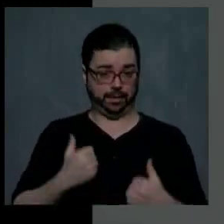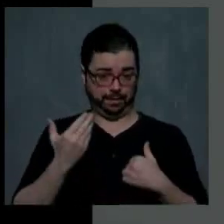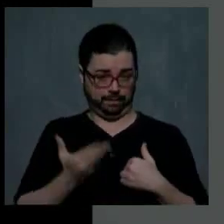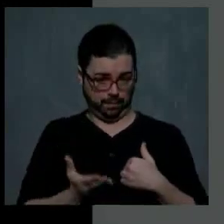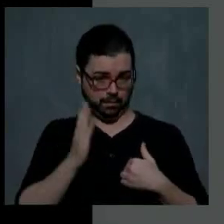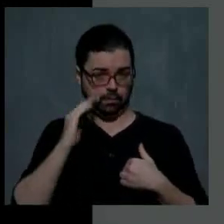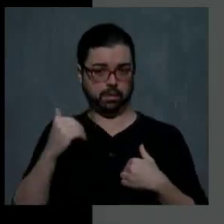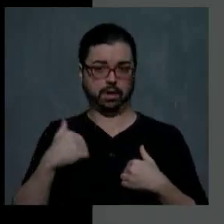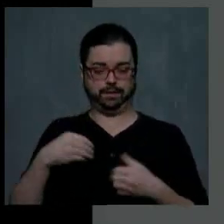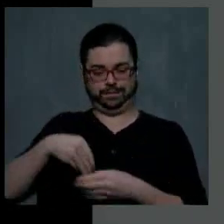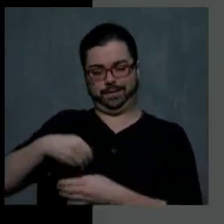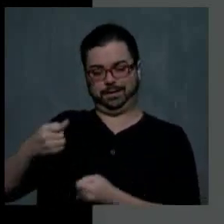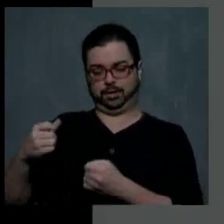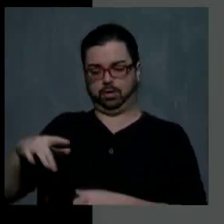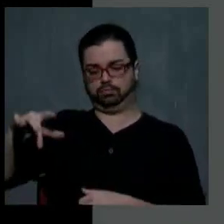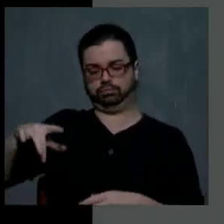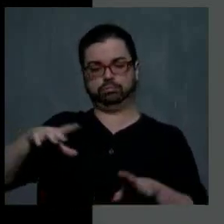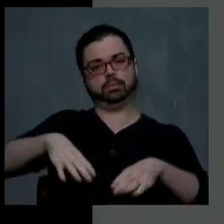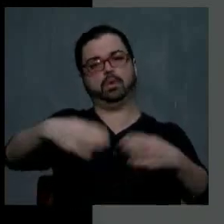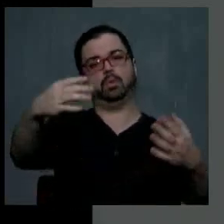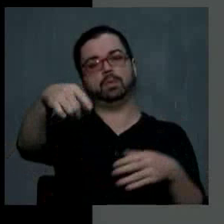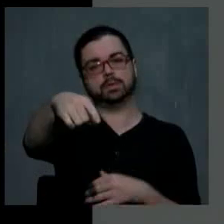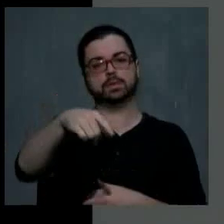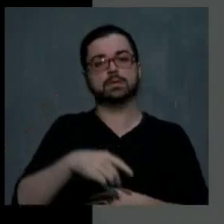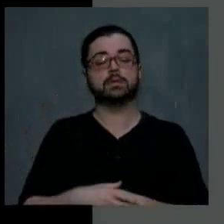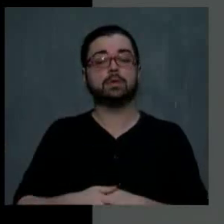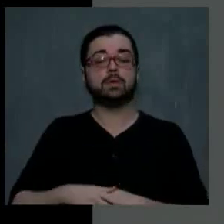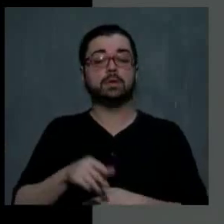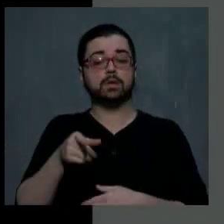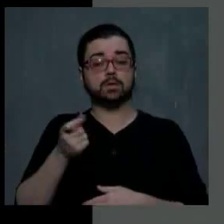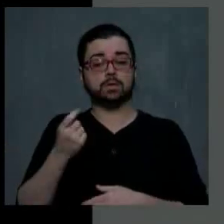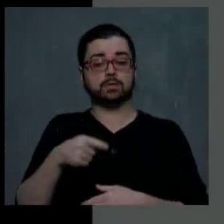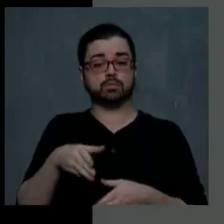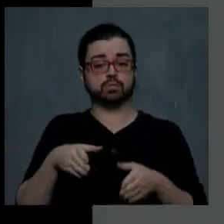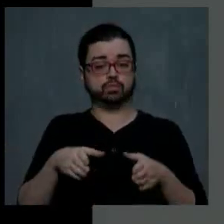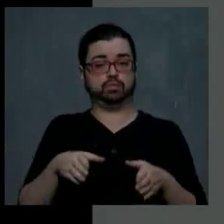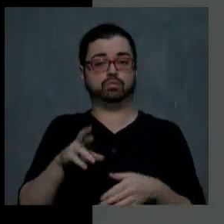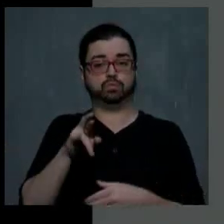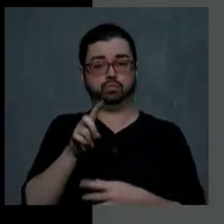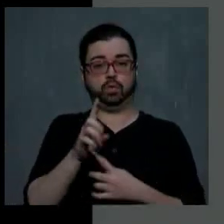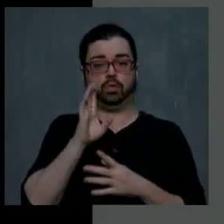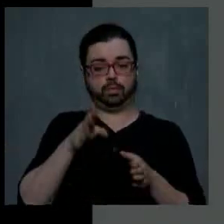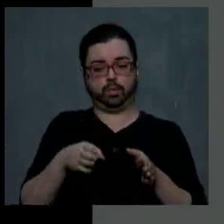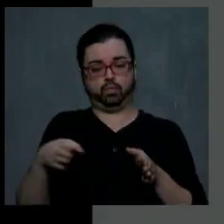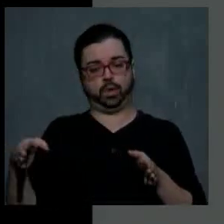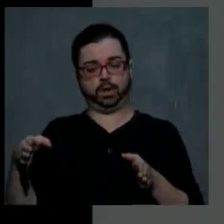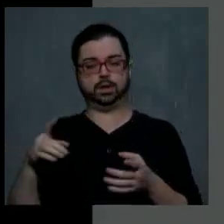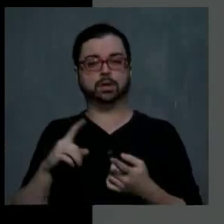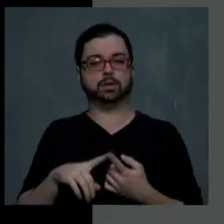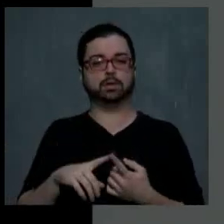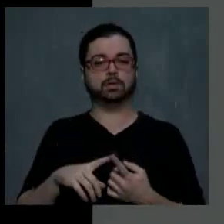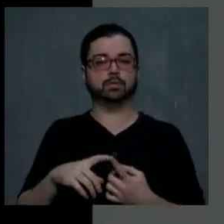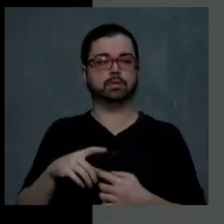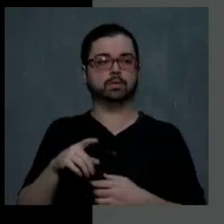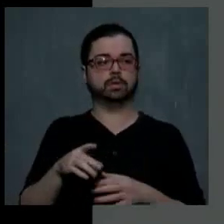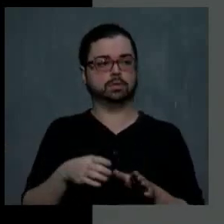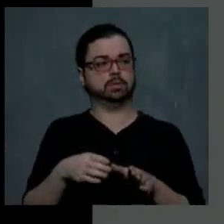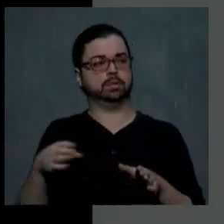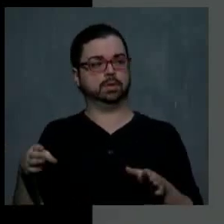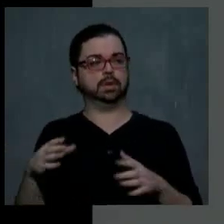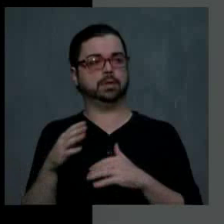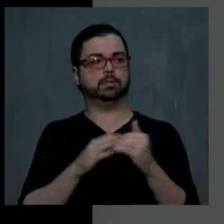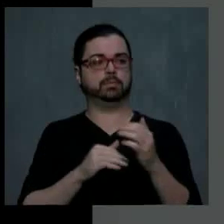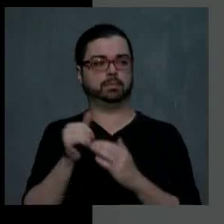gate. We will be widening Rainwood Road. We'll be widening it to a half of Collector Street and building a